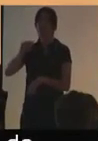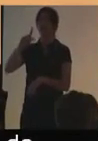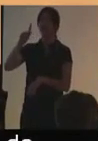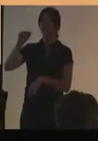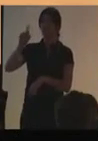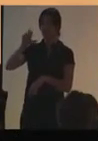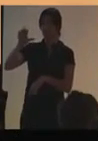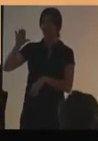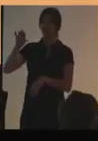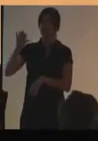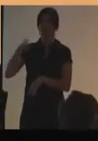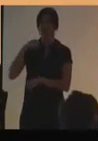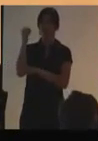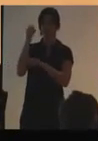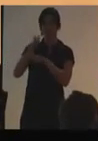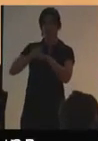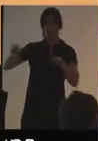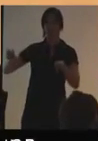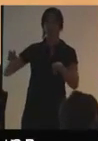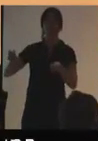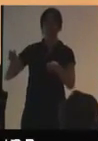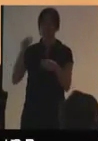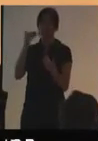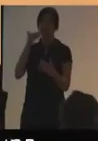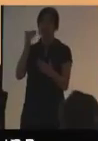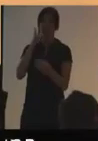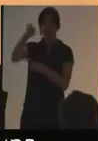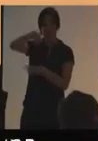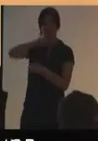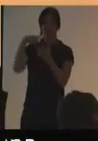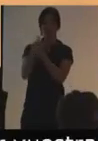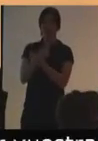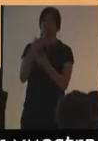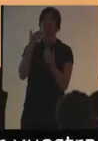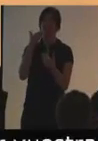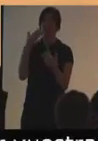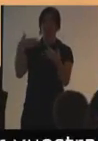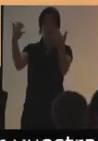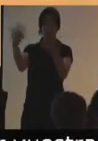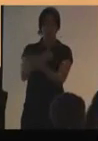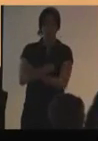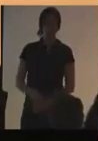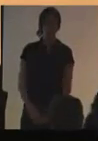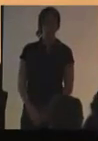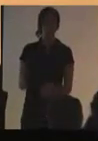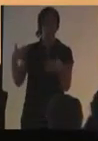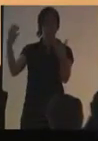Carol and your participation because it's been a very interesting session. Thank you very much.